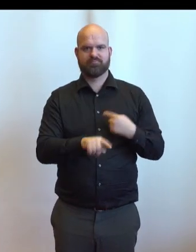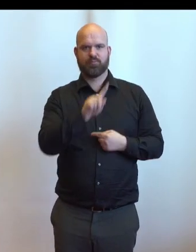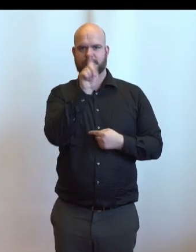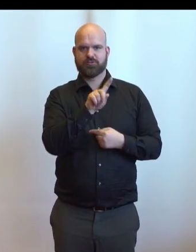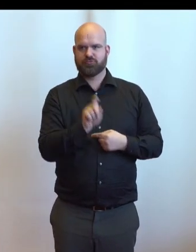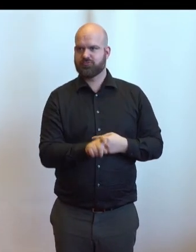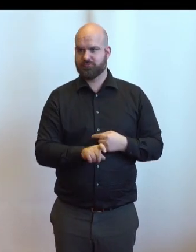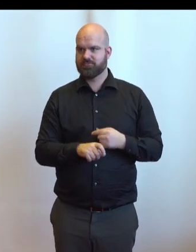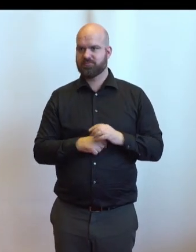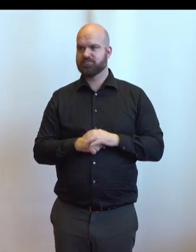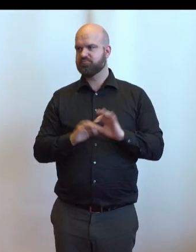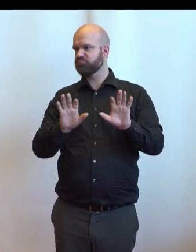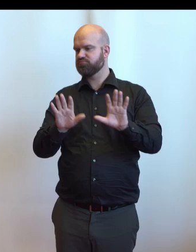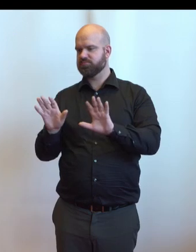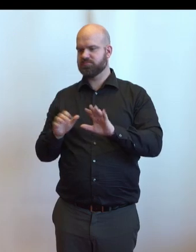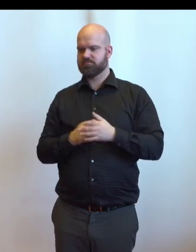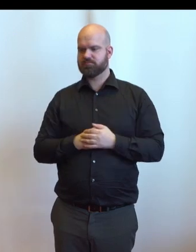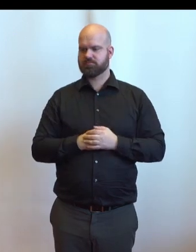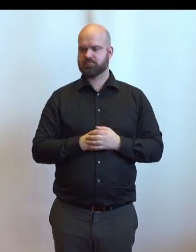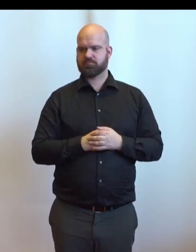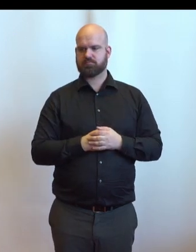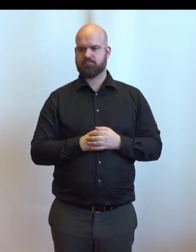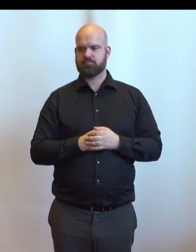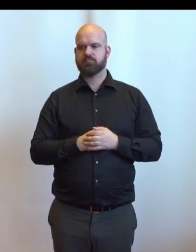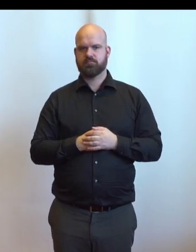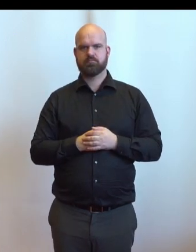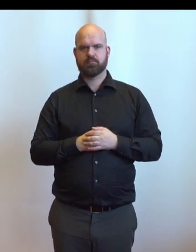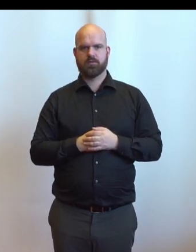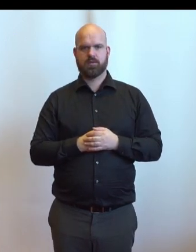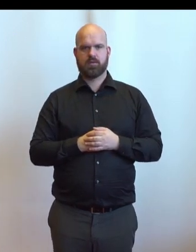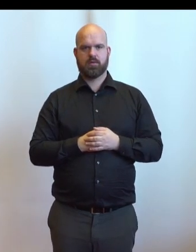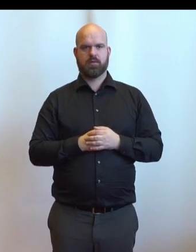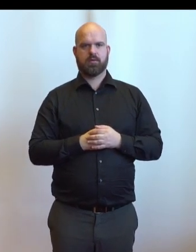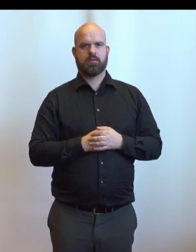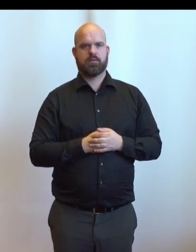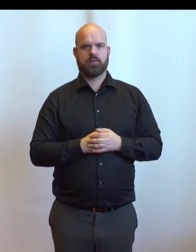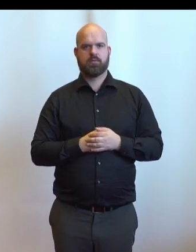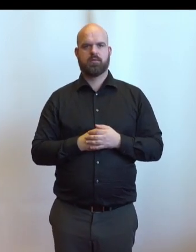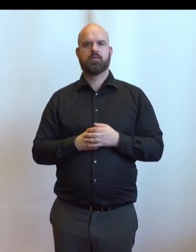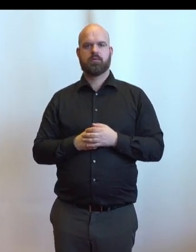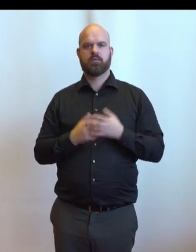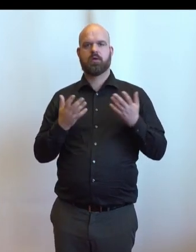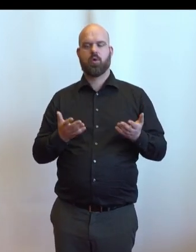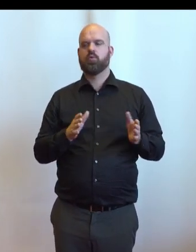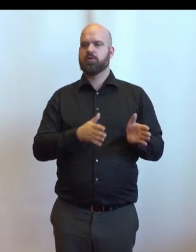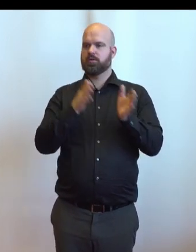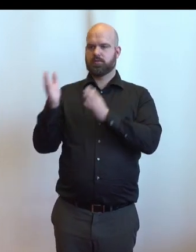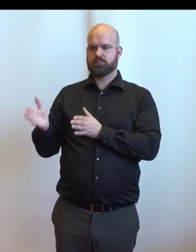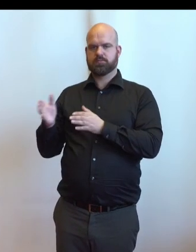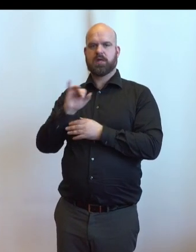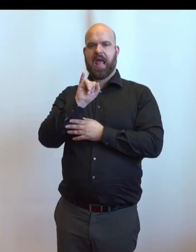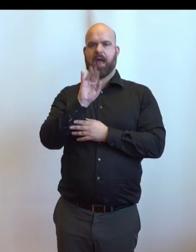Yves is the program manager with Global Disability and Inclusion at IBM. So, sorry. All right, thank you,